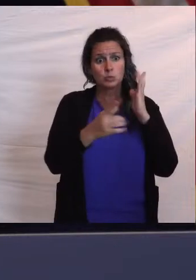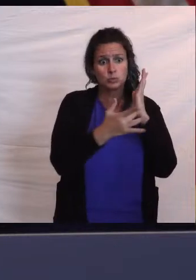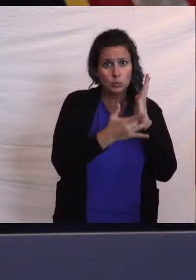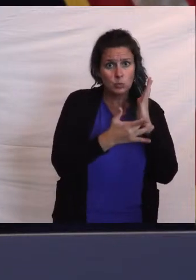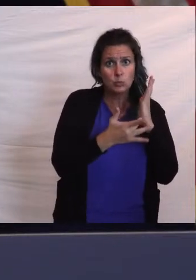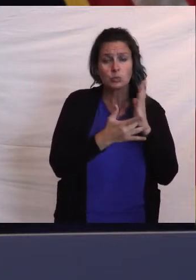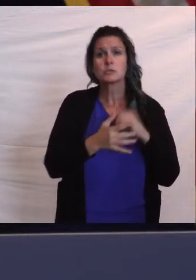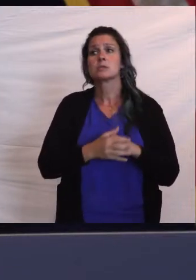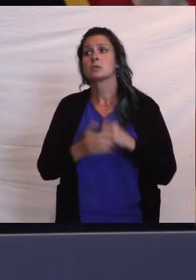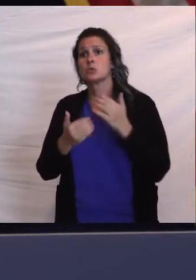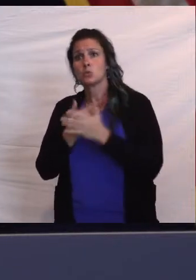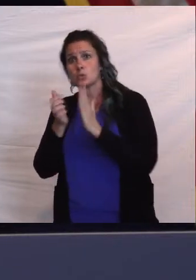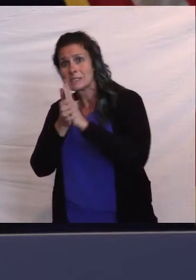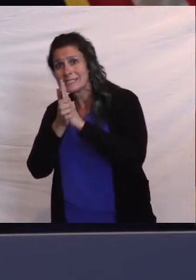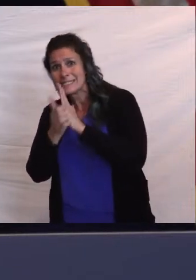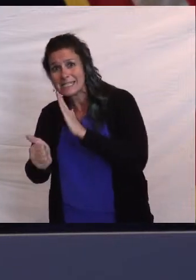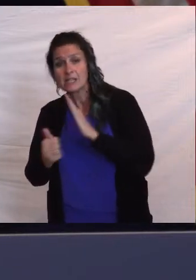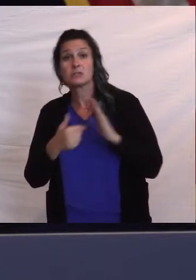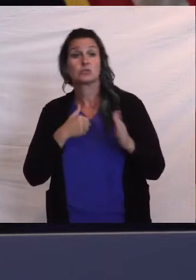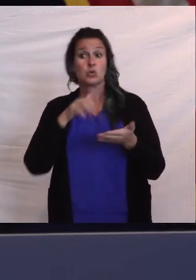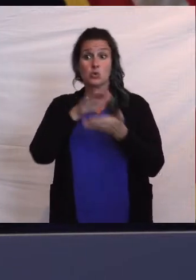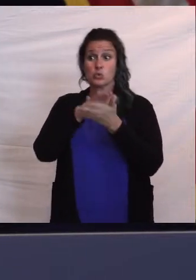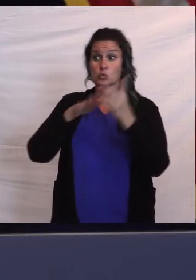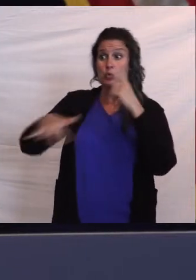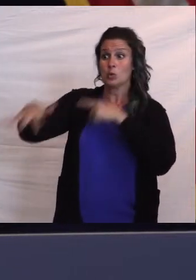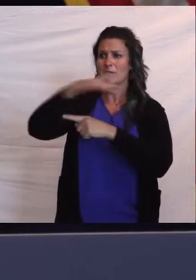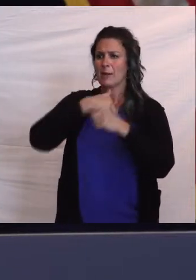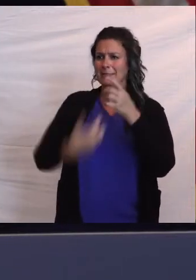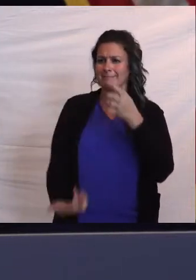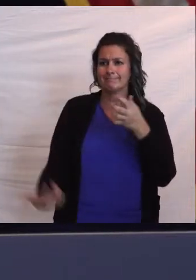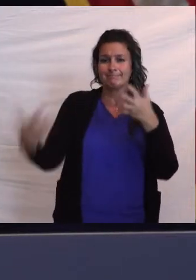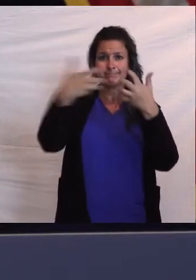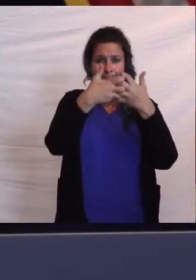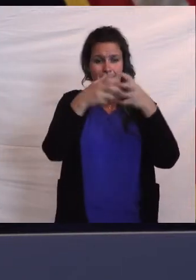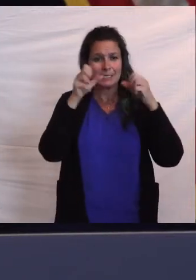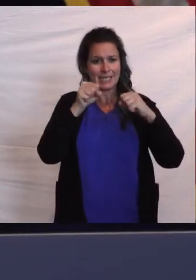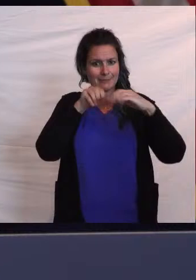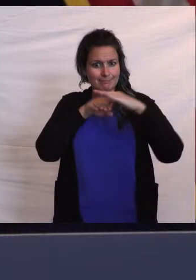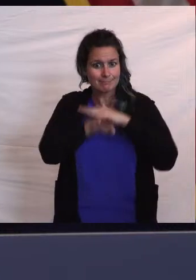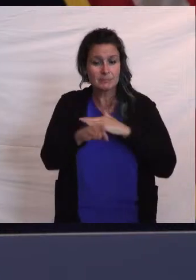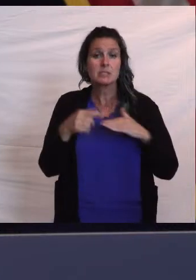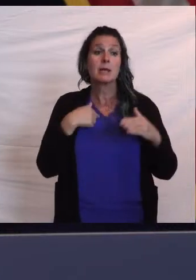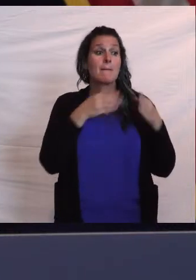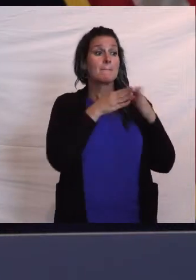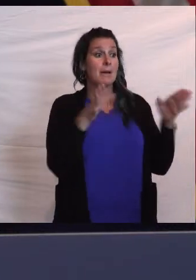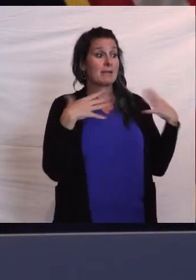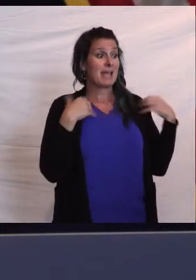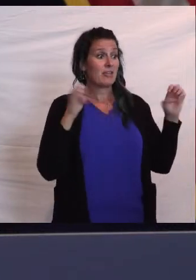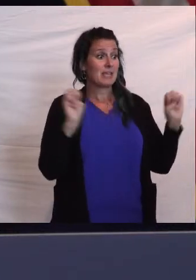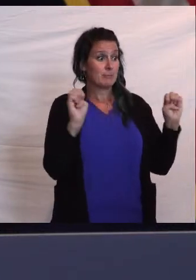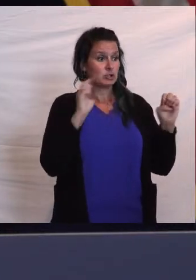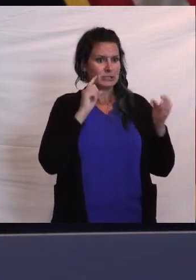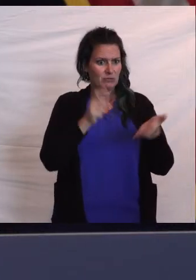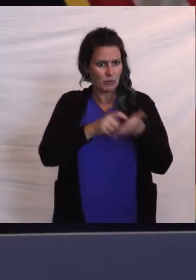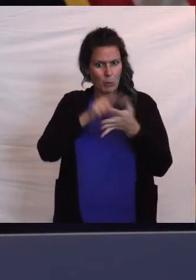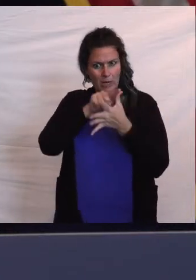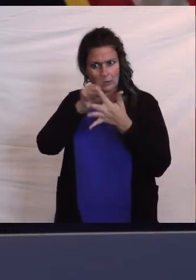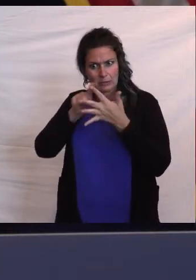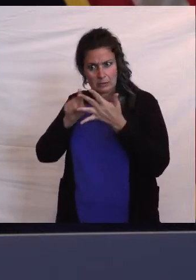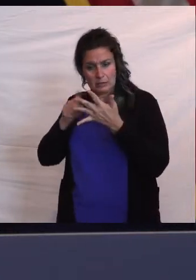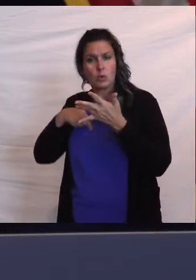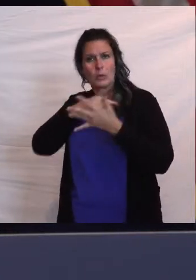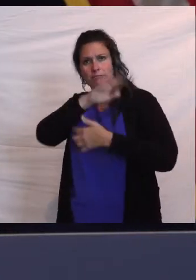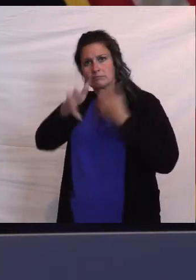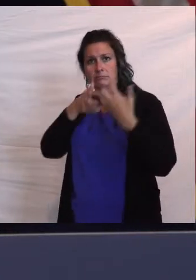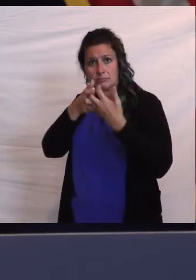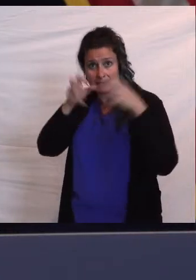and skills to adapt school environments that the public health emergency continues to demand of us.